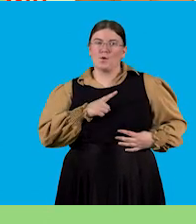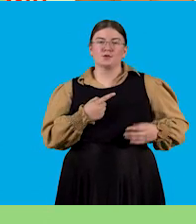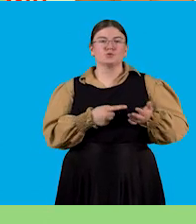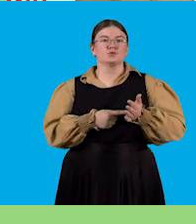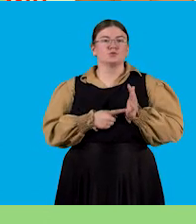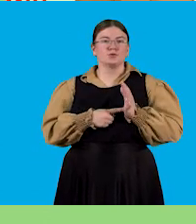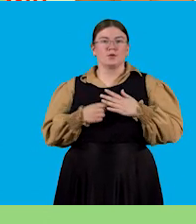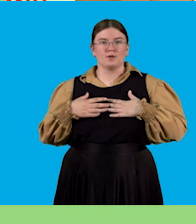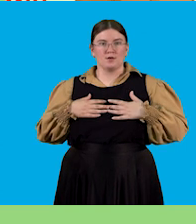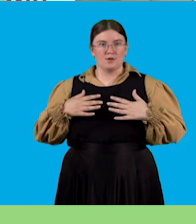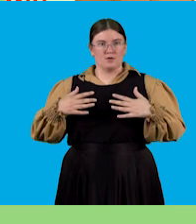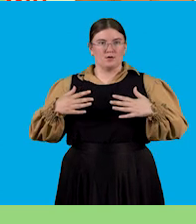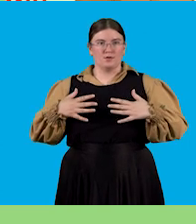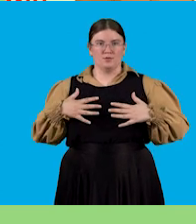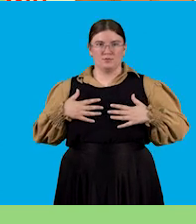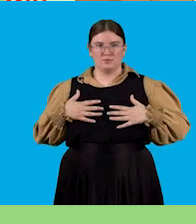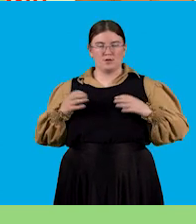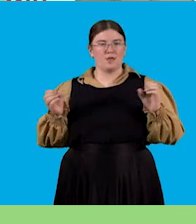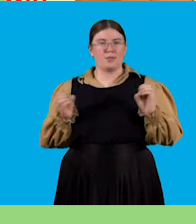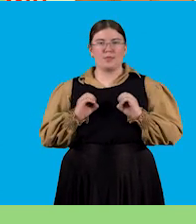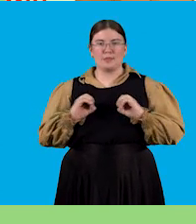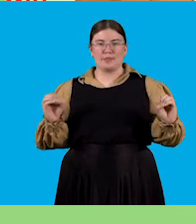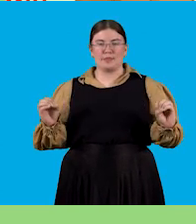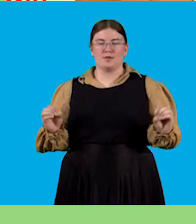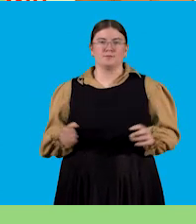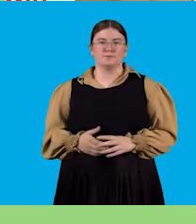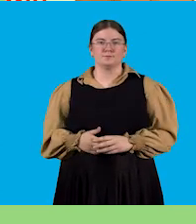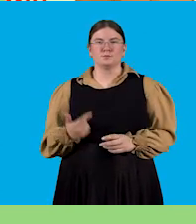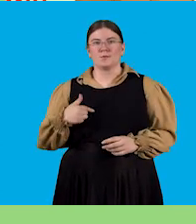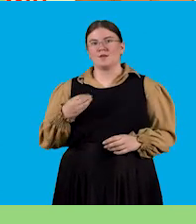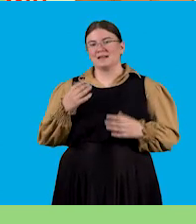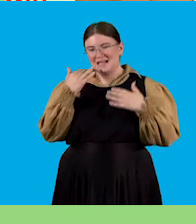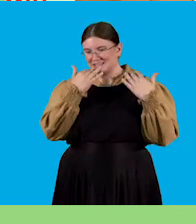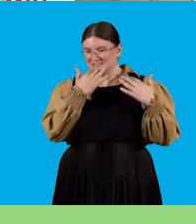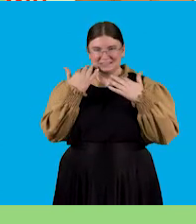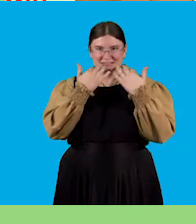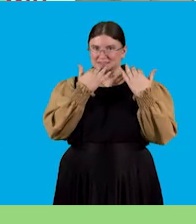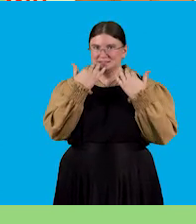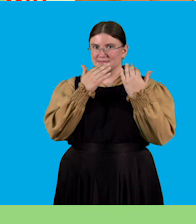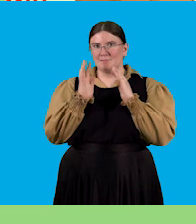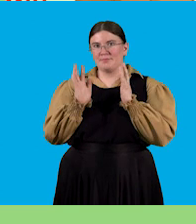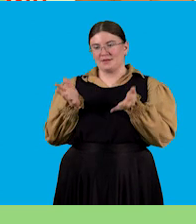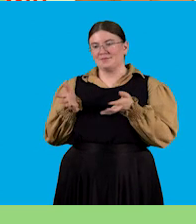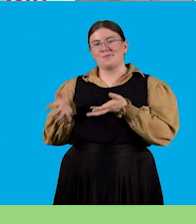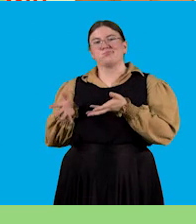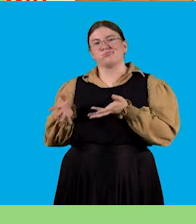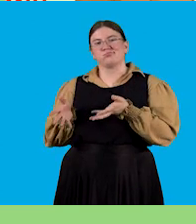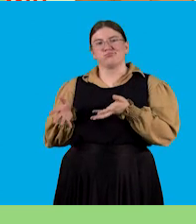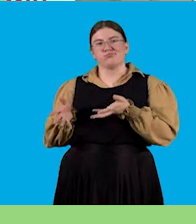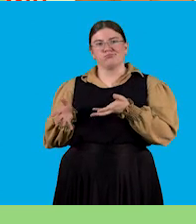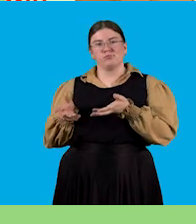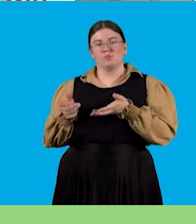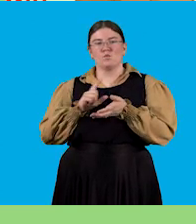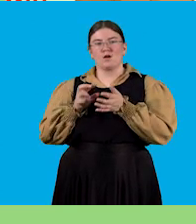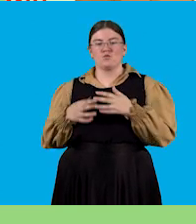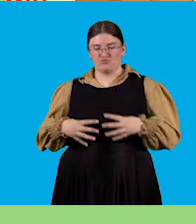the chest cavity is expanding or contracting. So we just have a plastic case there on the